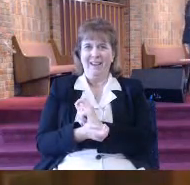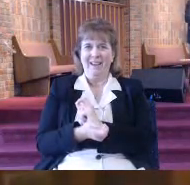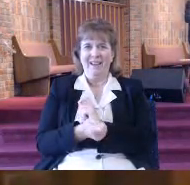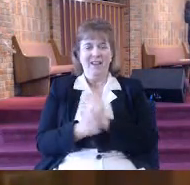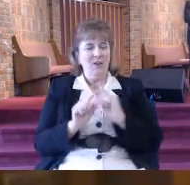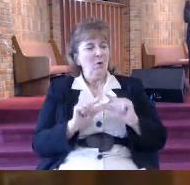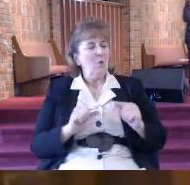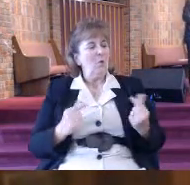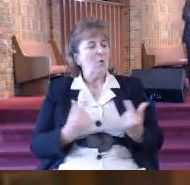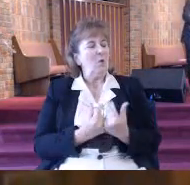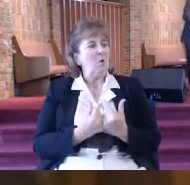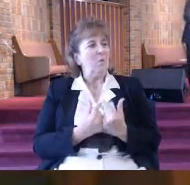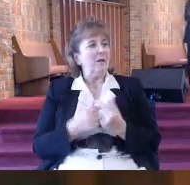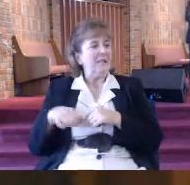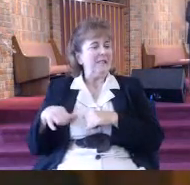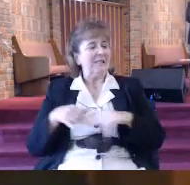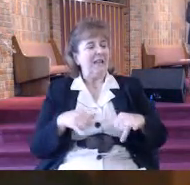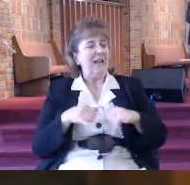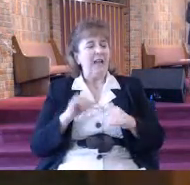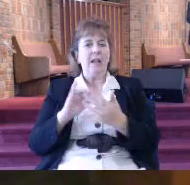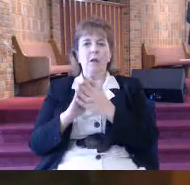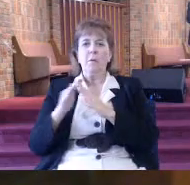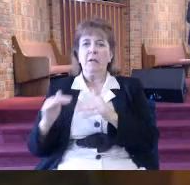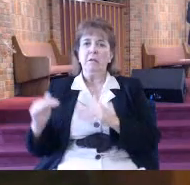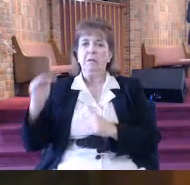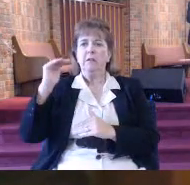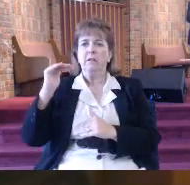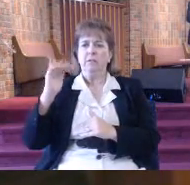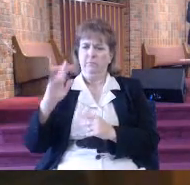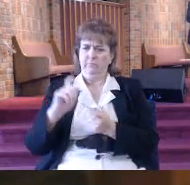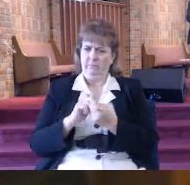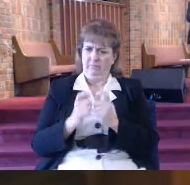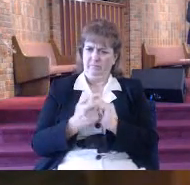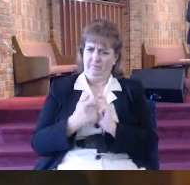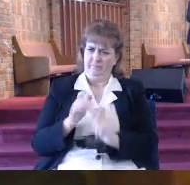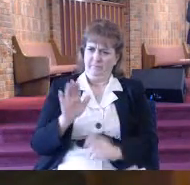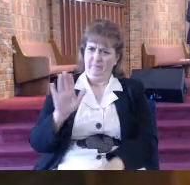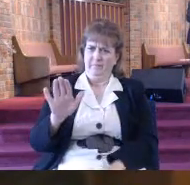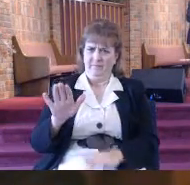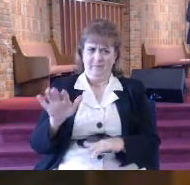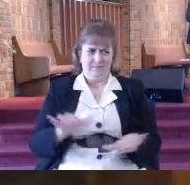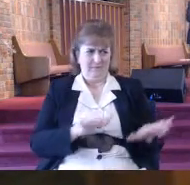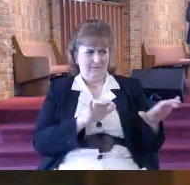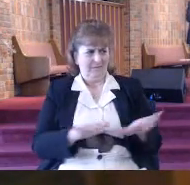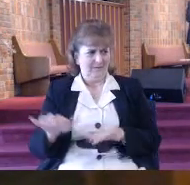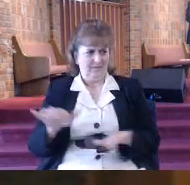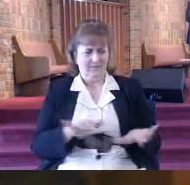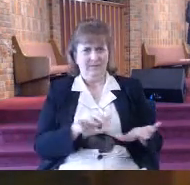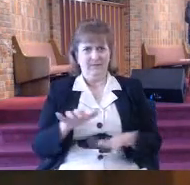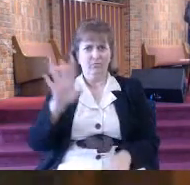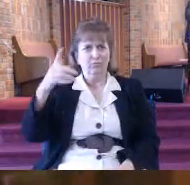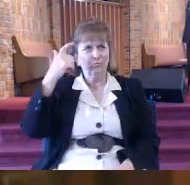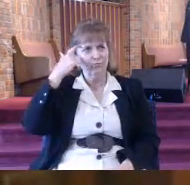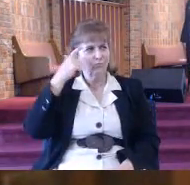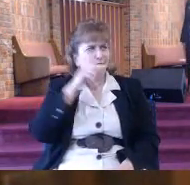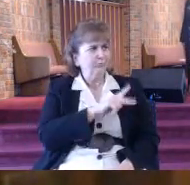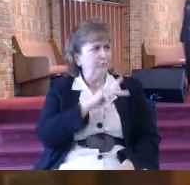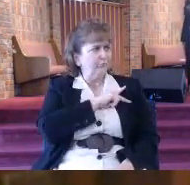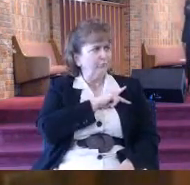to a supervisory position, has an effect on how they treat other people, their mentality. They